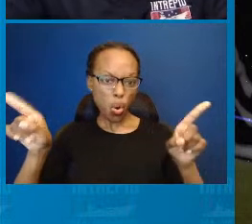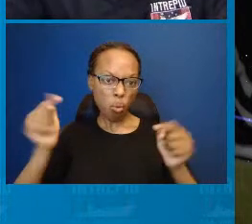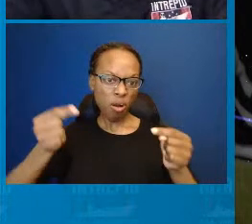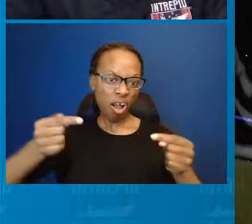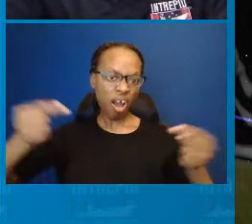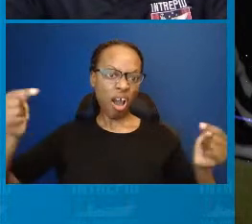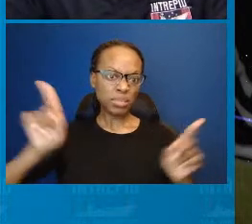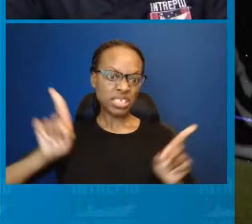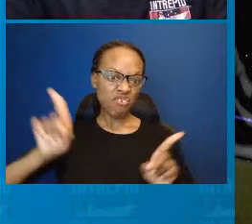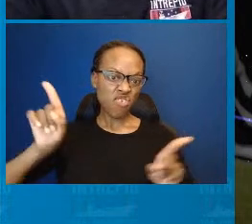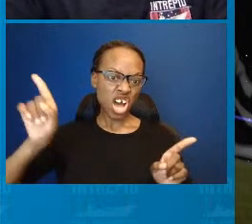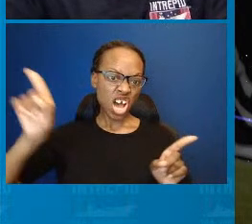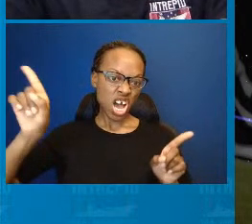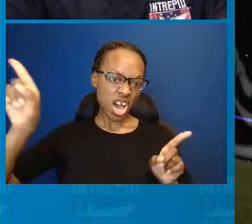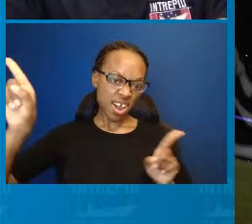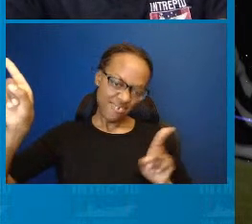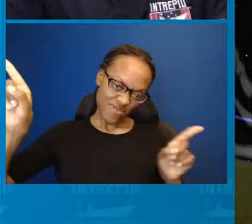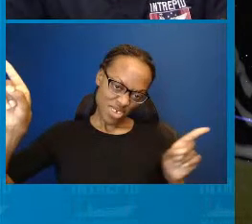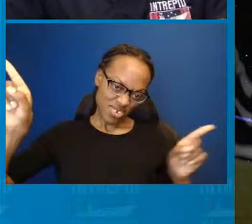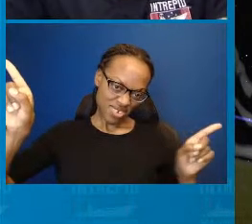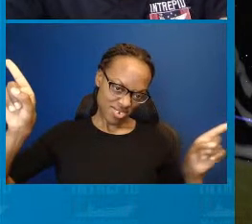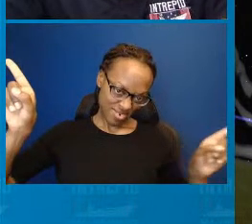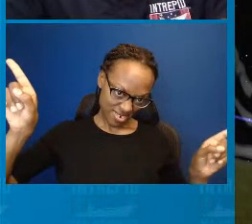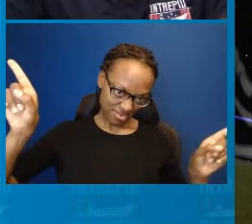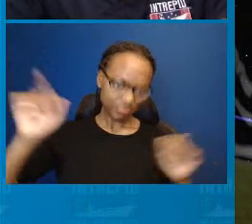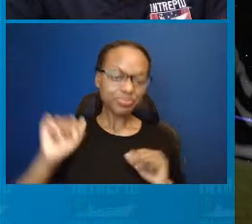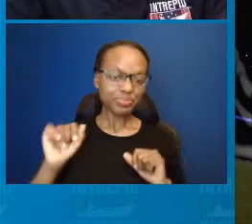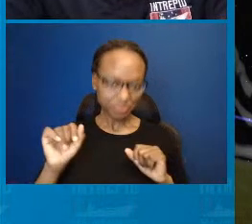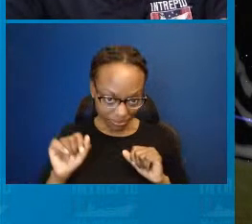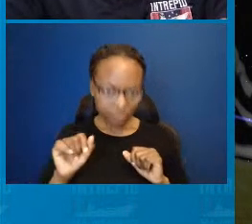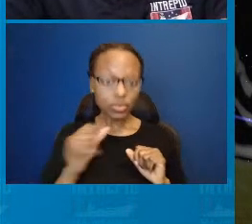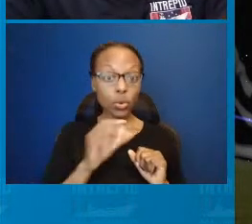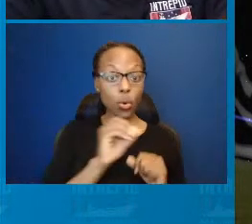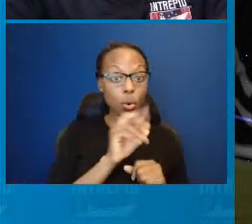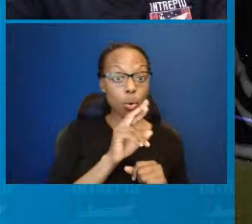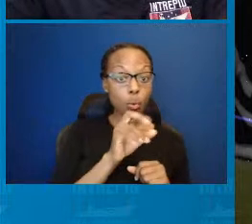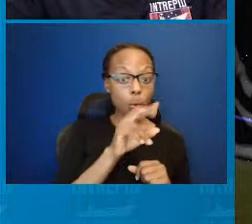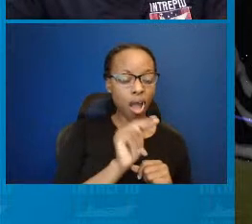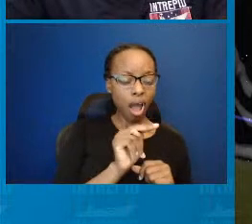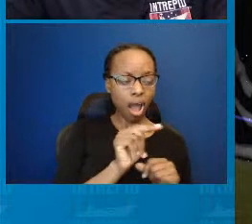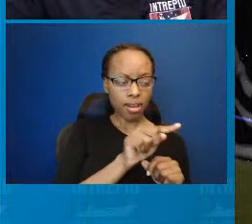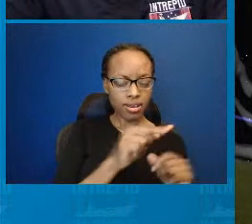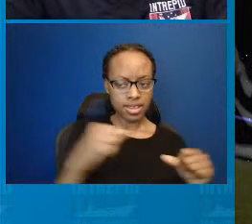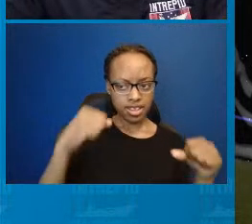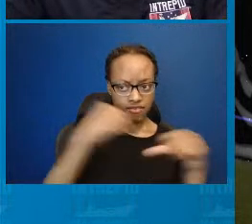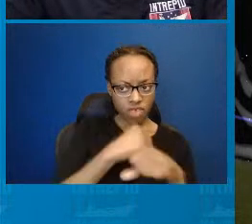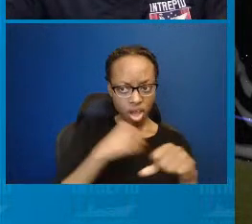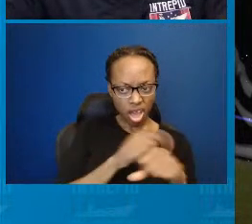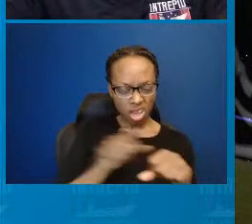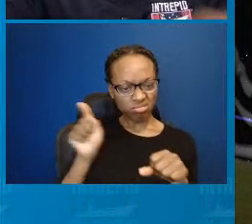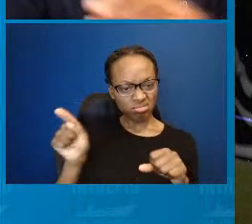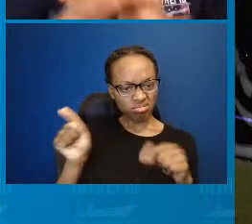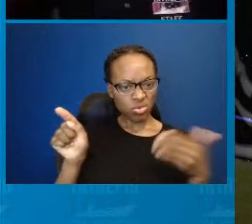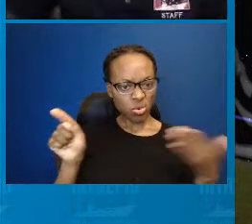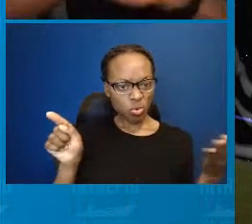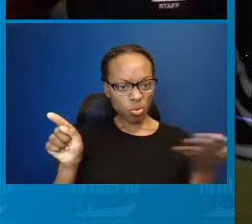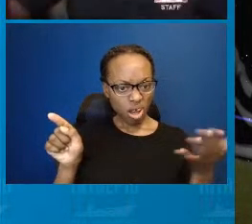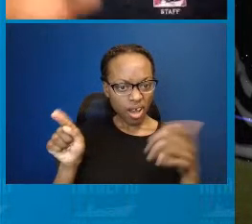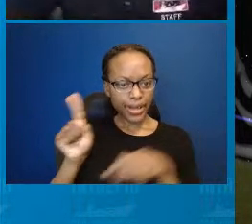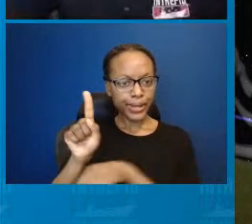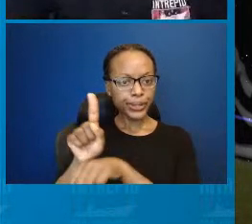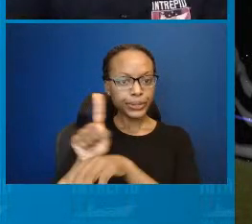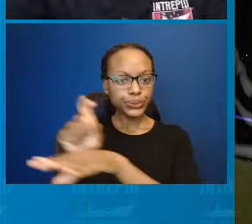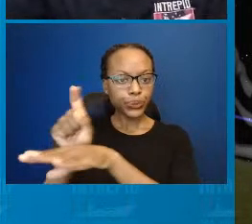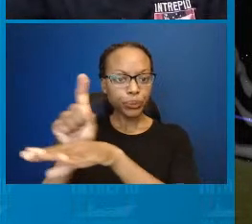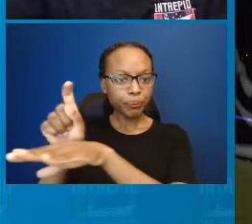was a scorpion, very large scorpion, Scorpius. Now, as I said before, Zeus didn't want them to get into any